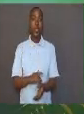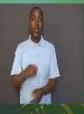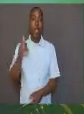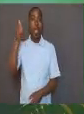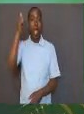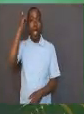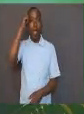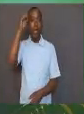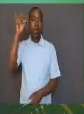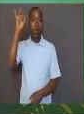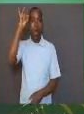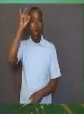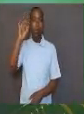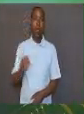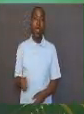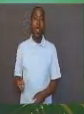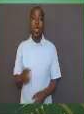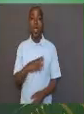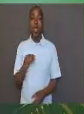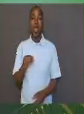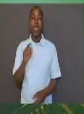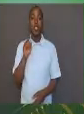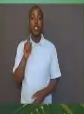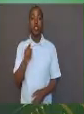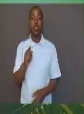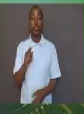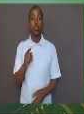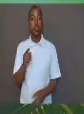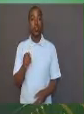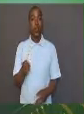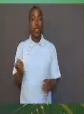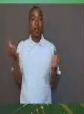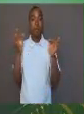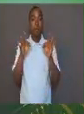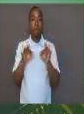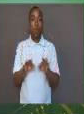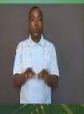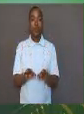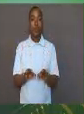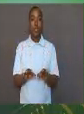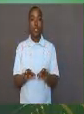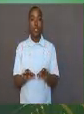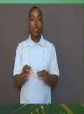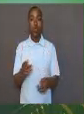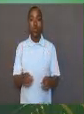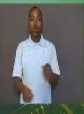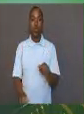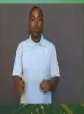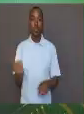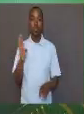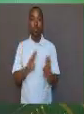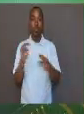Lema and his important contributions to the study of